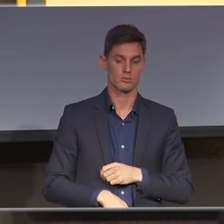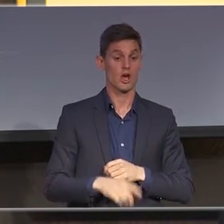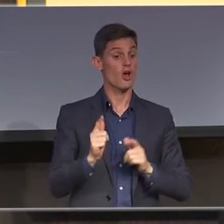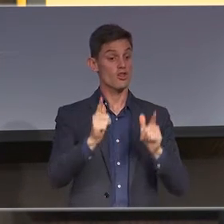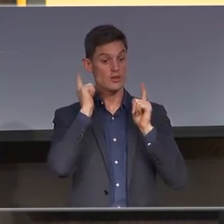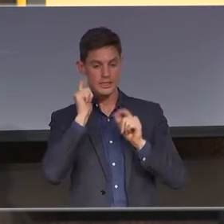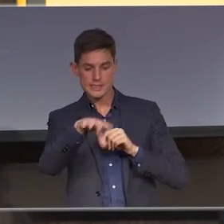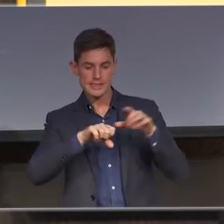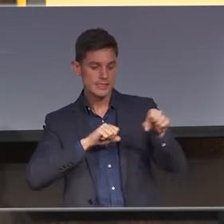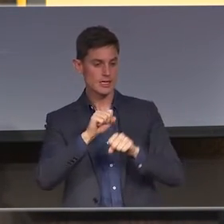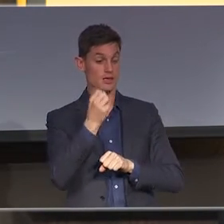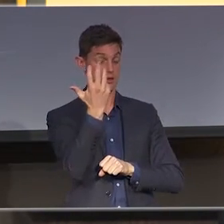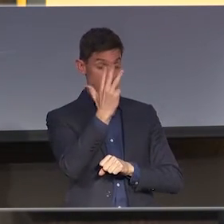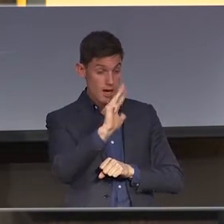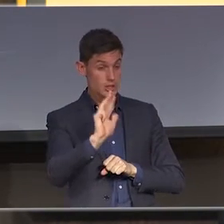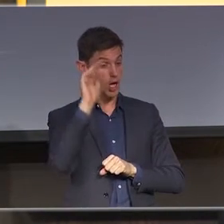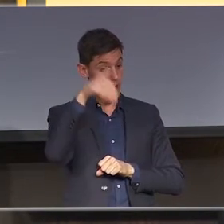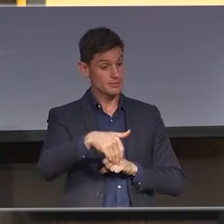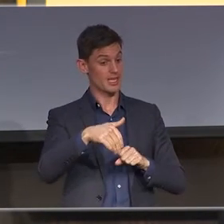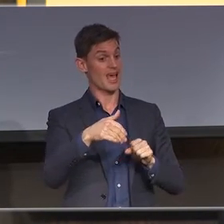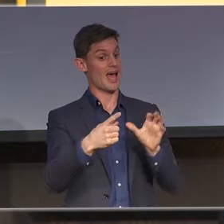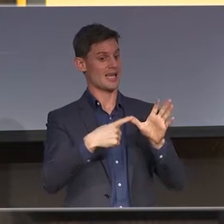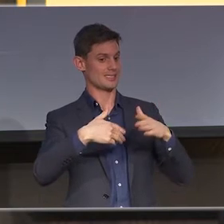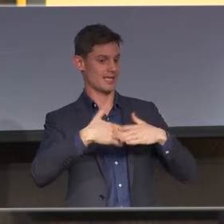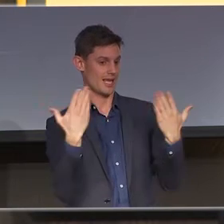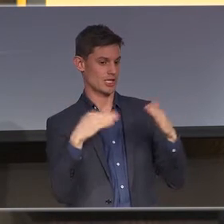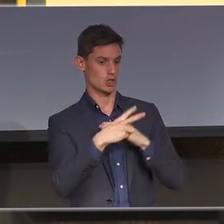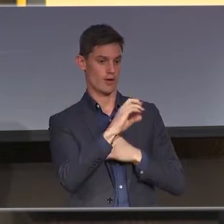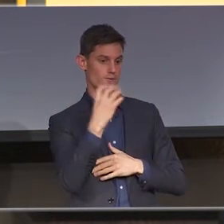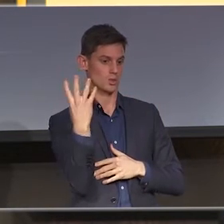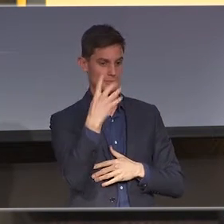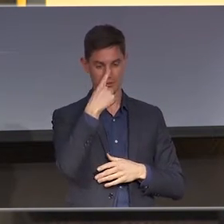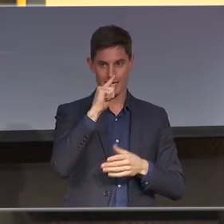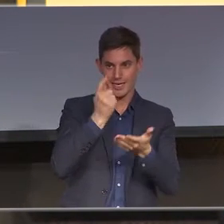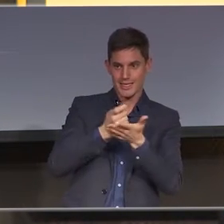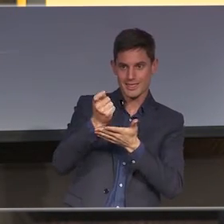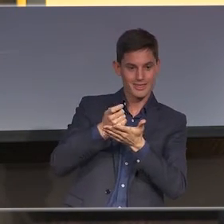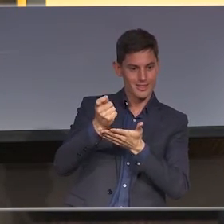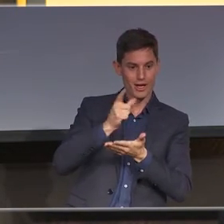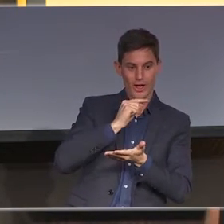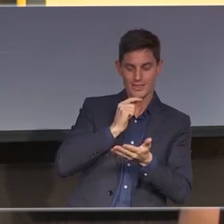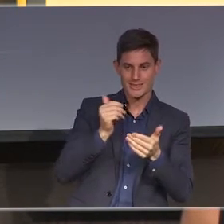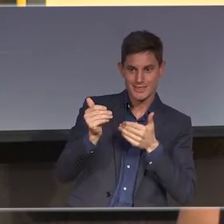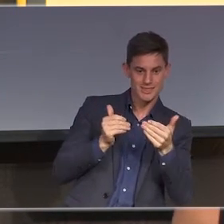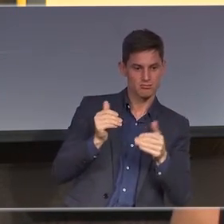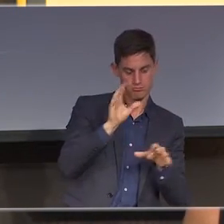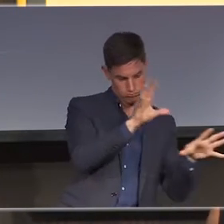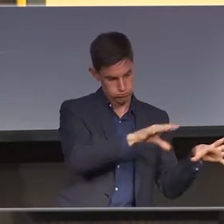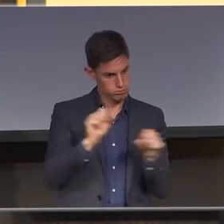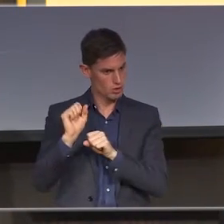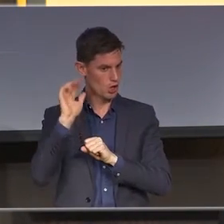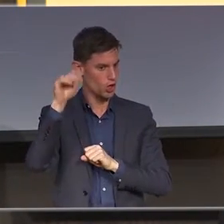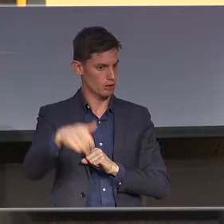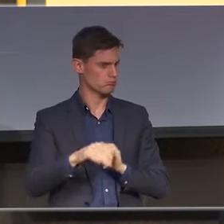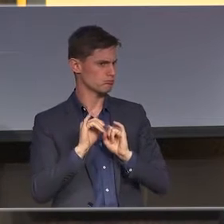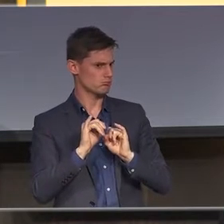seized 95 homes a day in 2014 from inhabitants who defaulted on their mortgage payments, according to official data. On